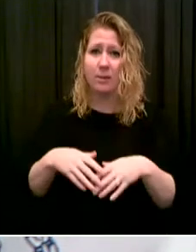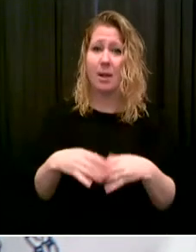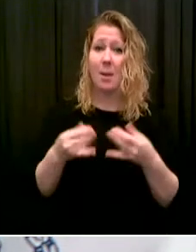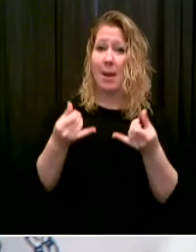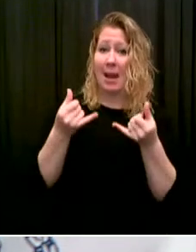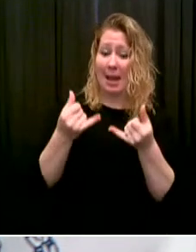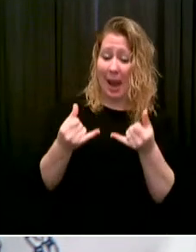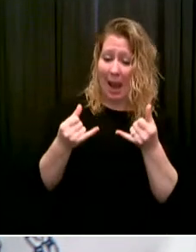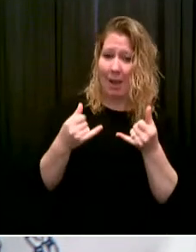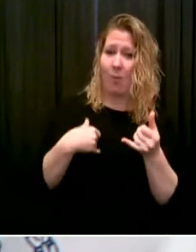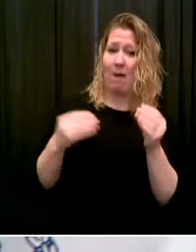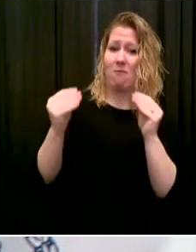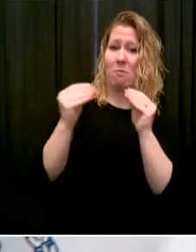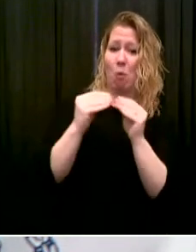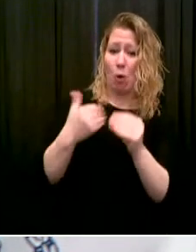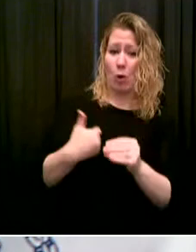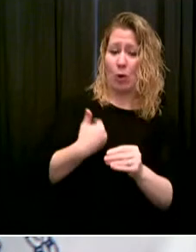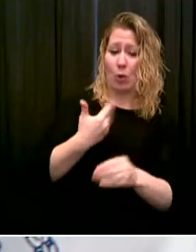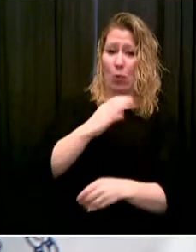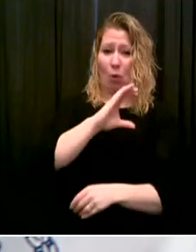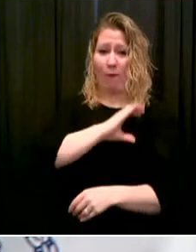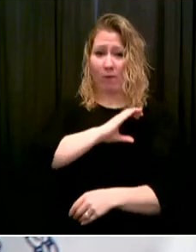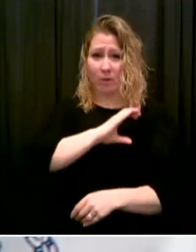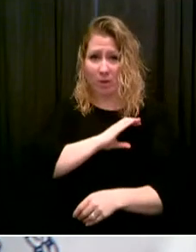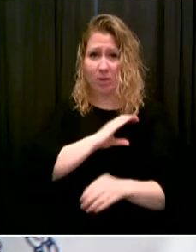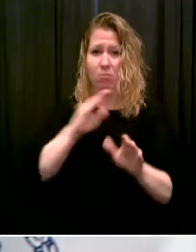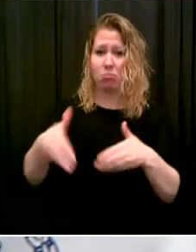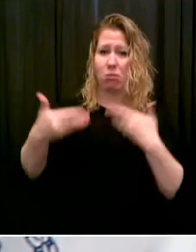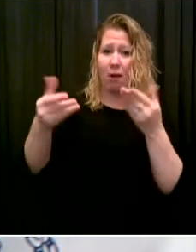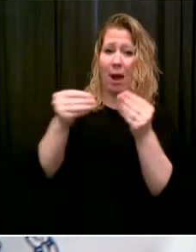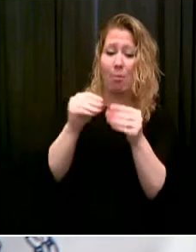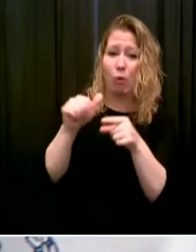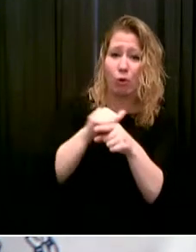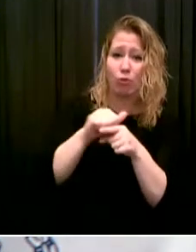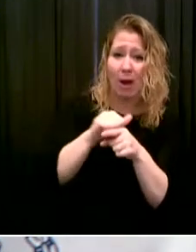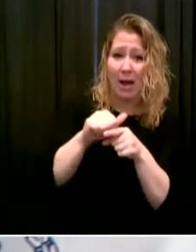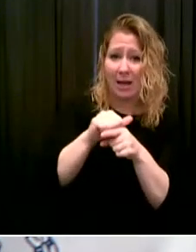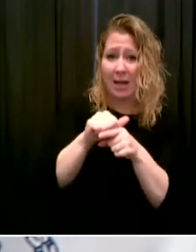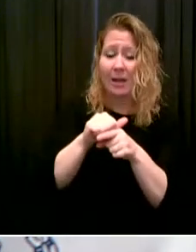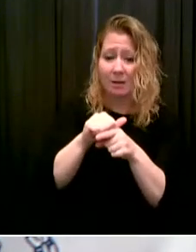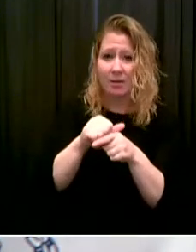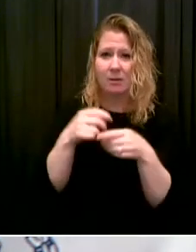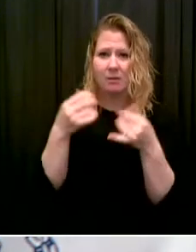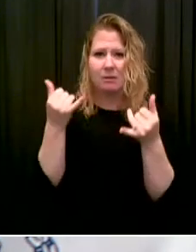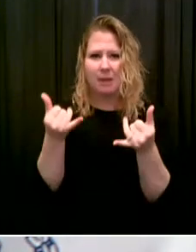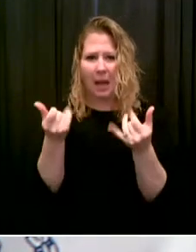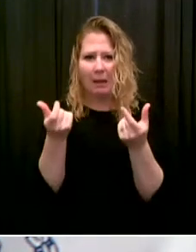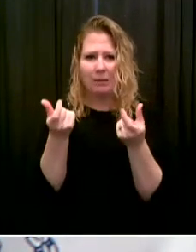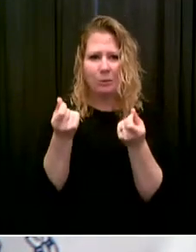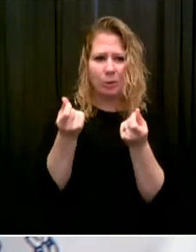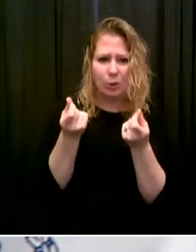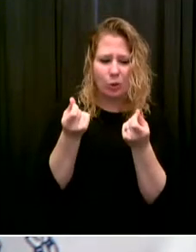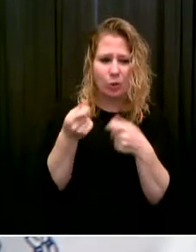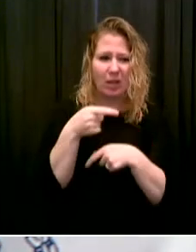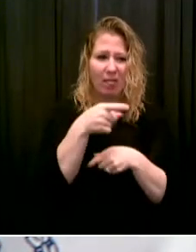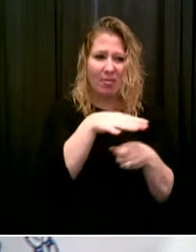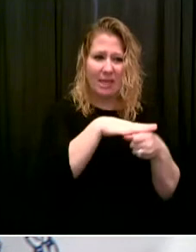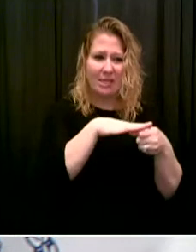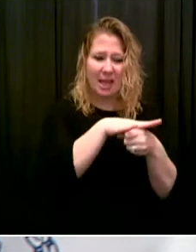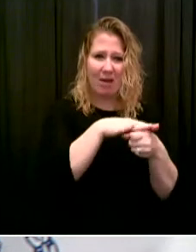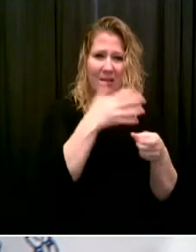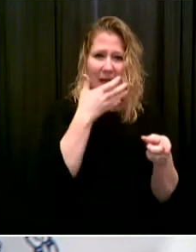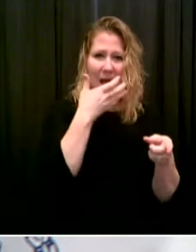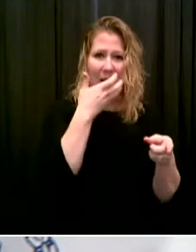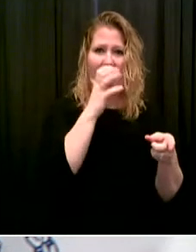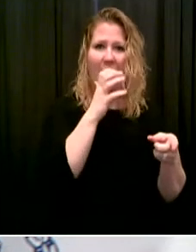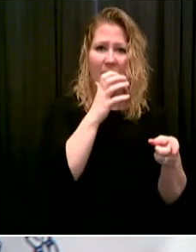to them, we're kind of looking at it in the same venue. What do we do with a child that lives in a particular area that we run into that needs